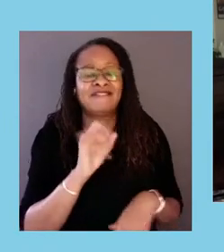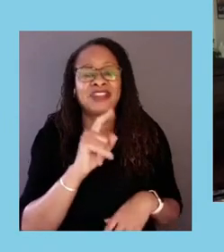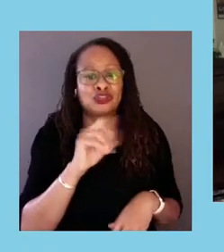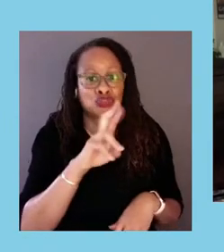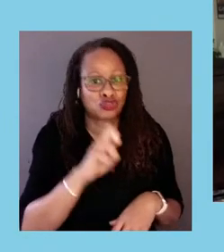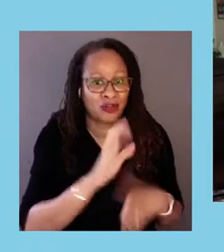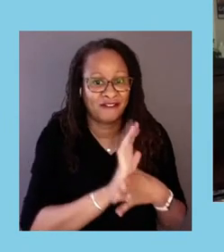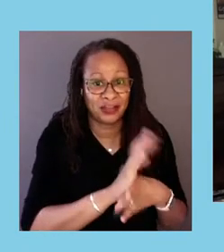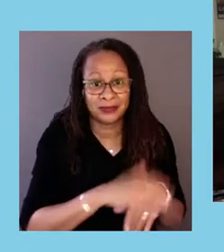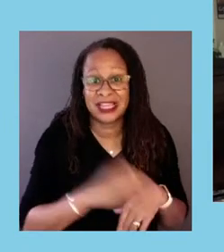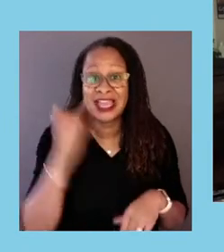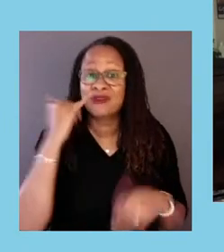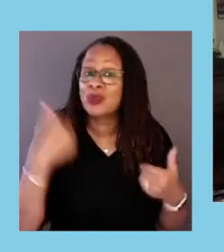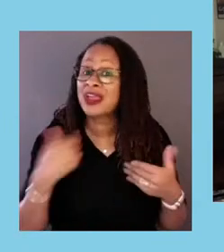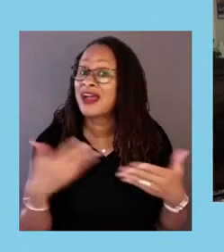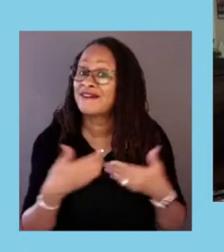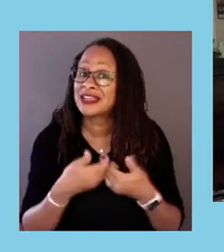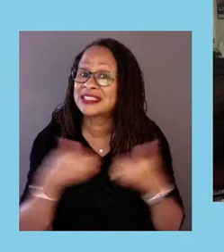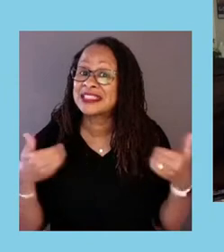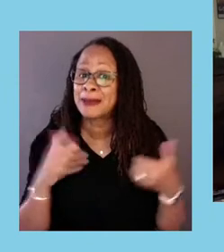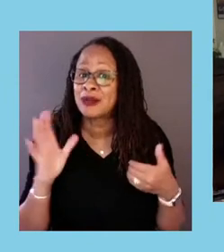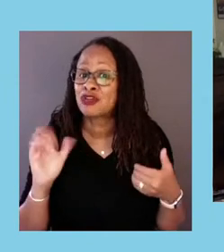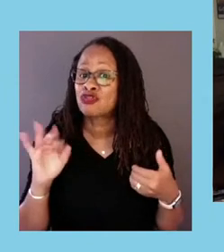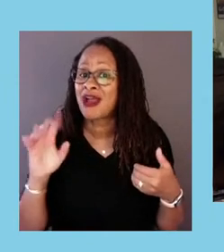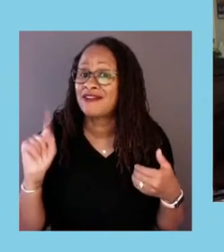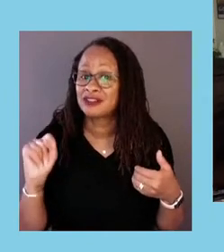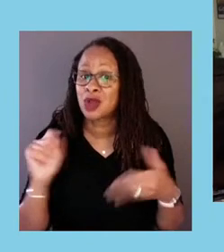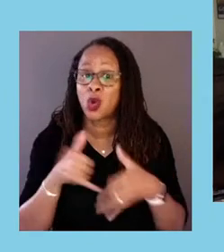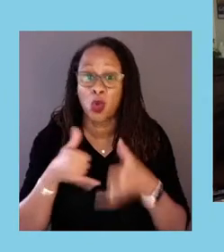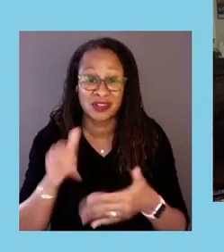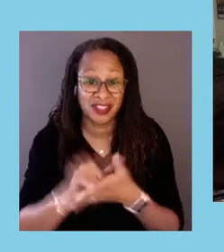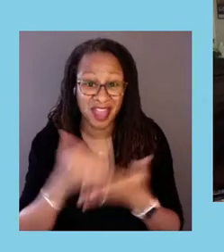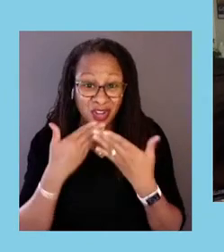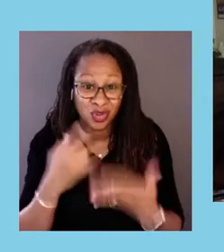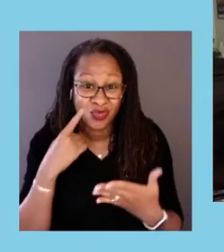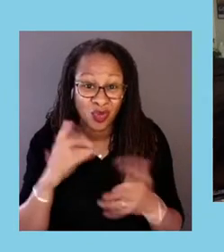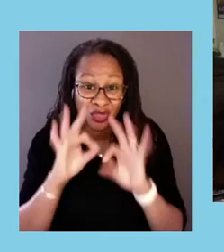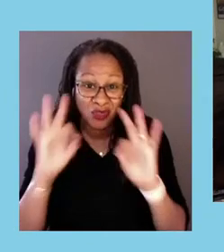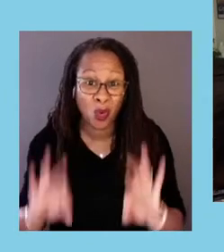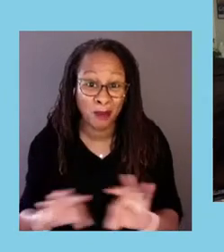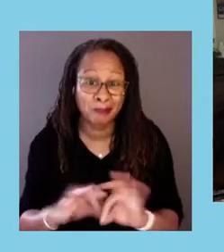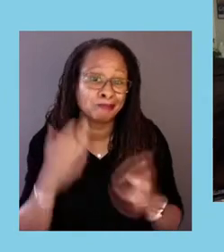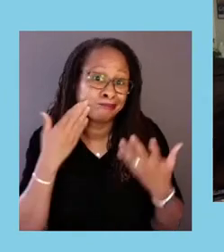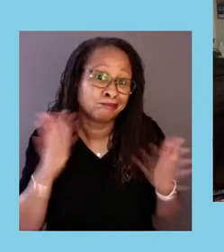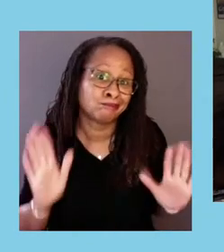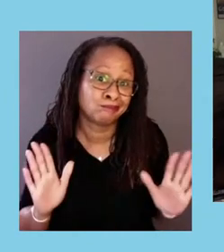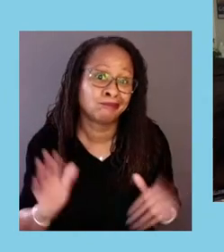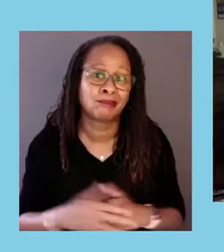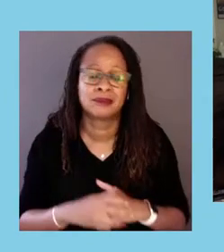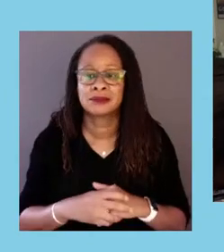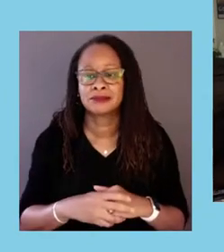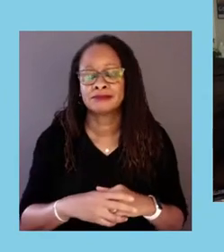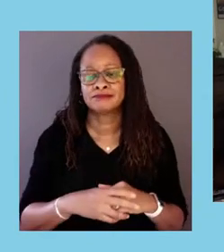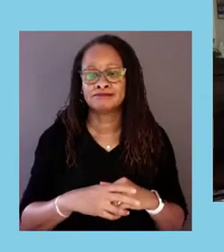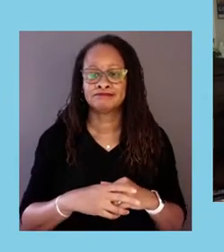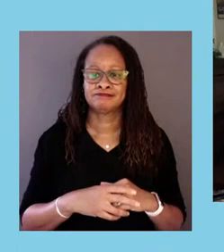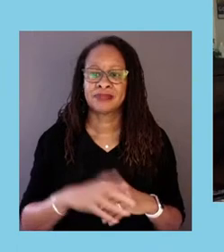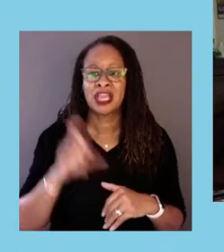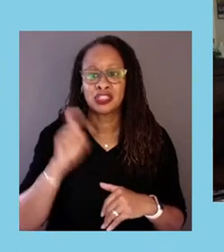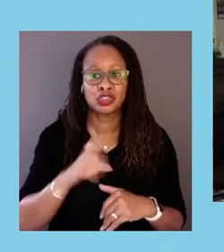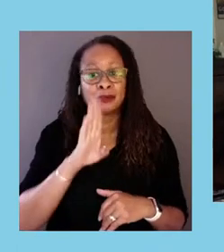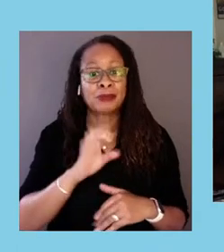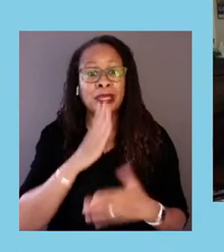awards, I'm not sure that's good for the form. Right. But then we should. I think it should be part of the other